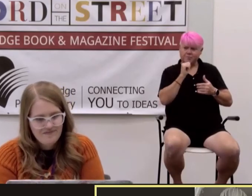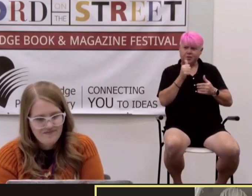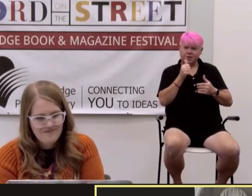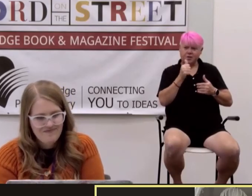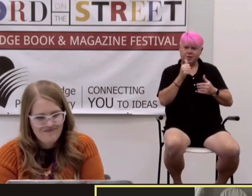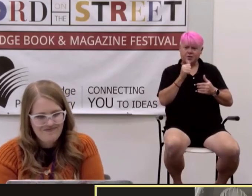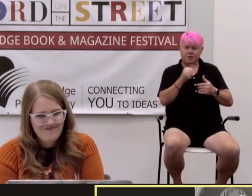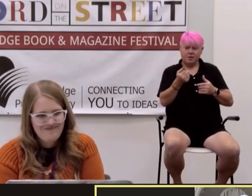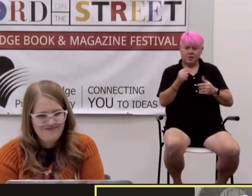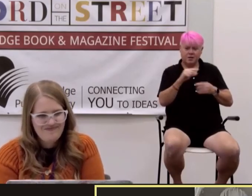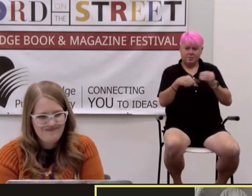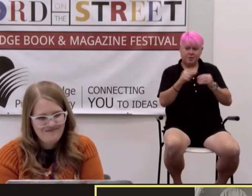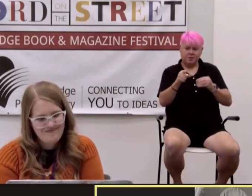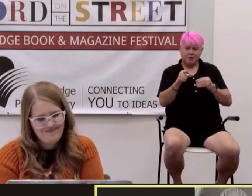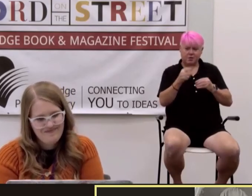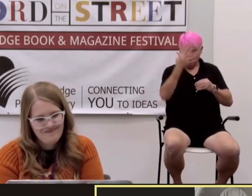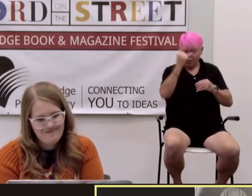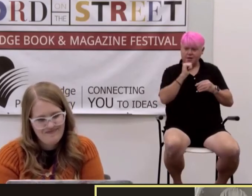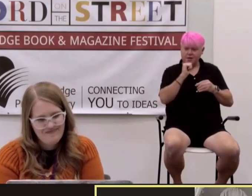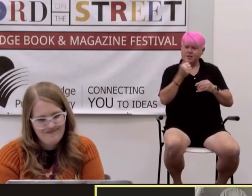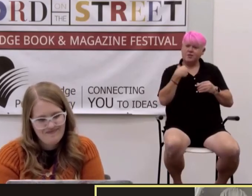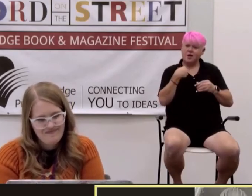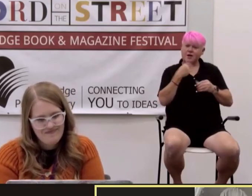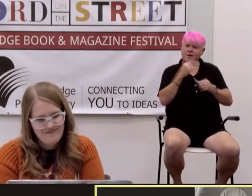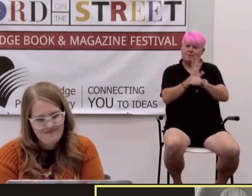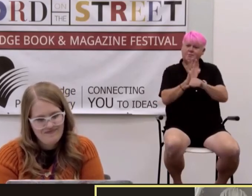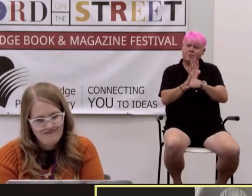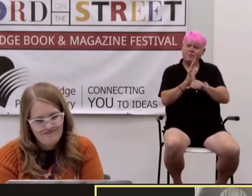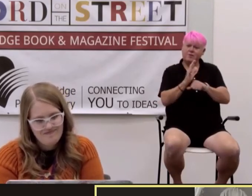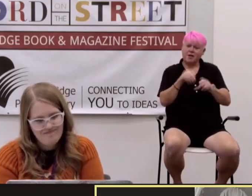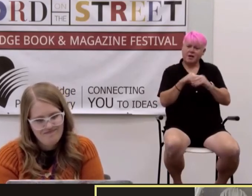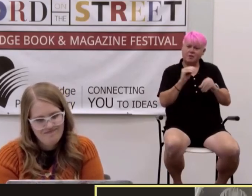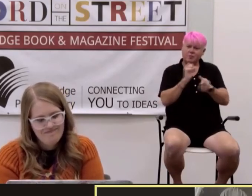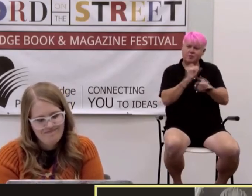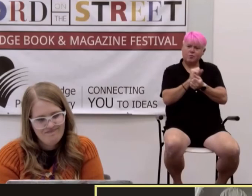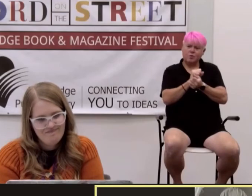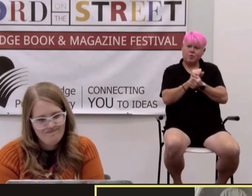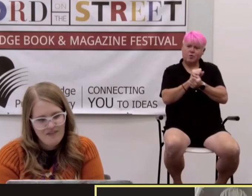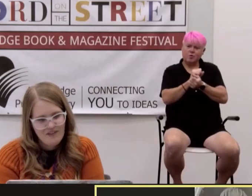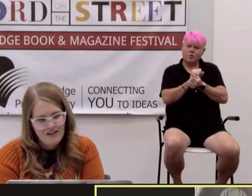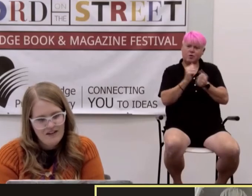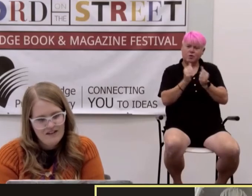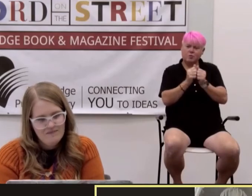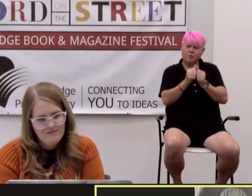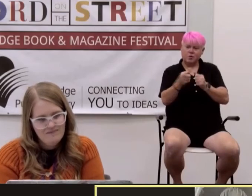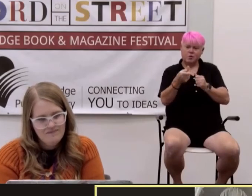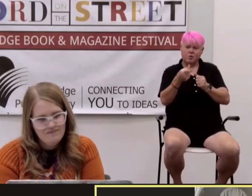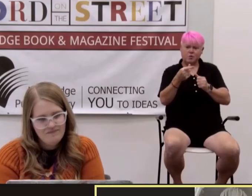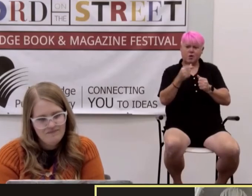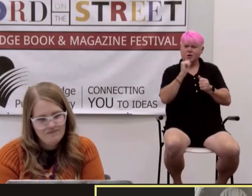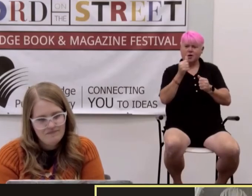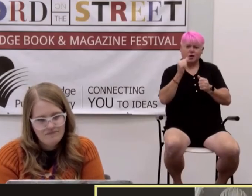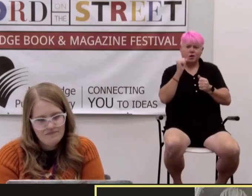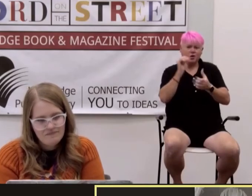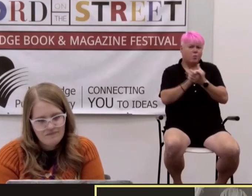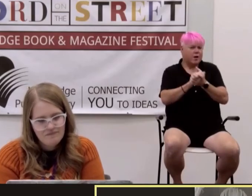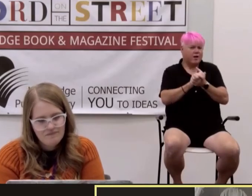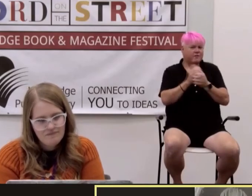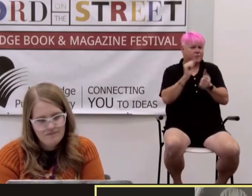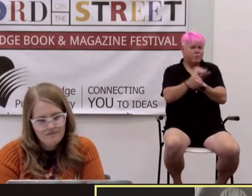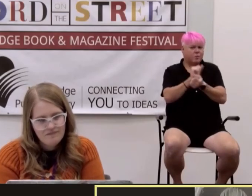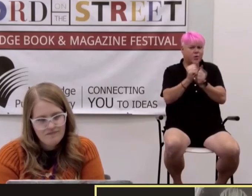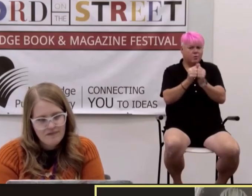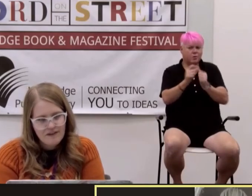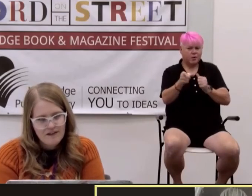ignorant. Why did you have a Munya working with you? Why did you have a white woman working with you? And so the one thing I